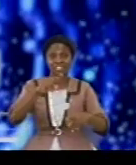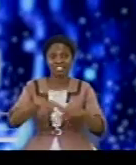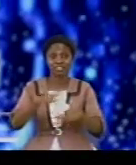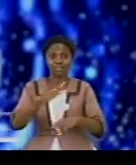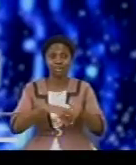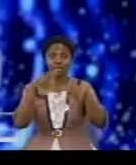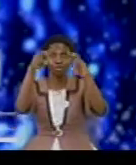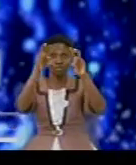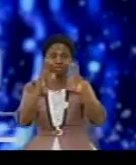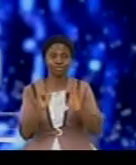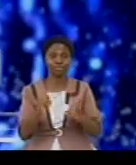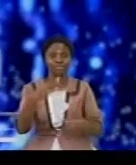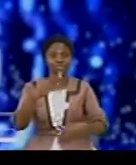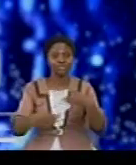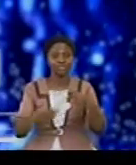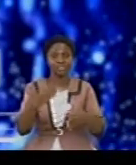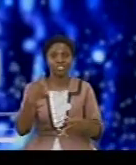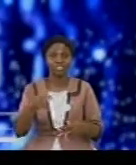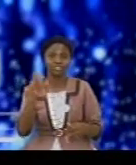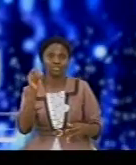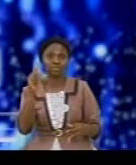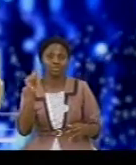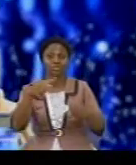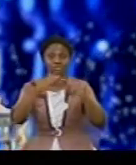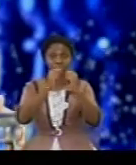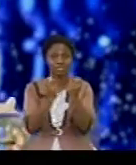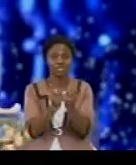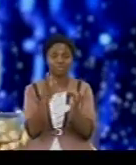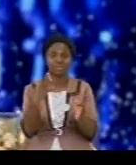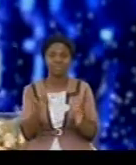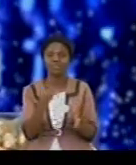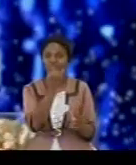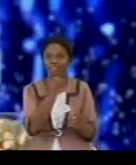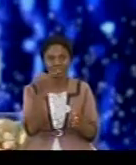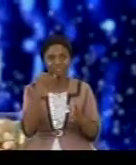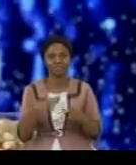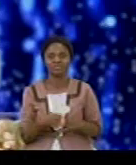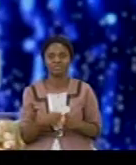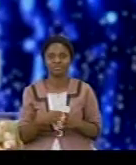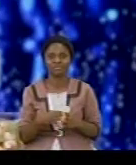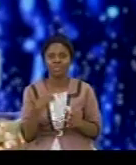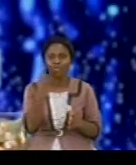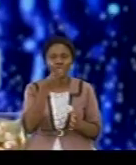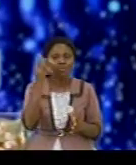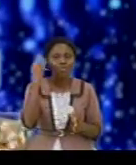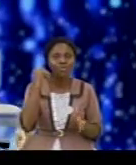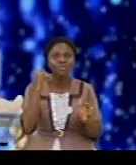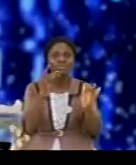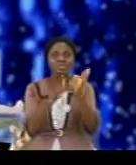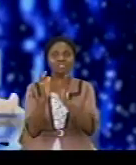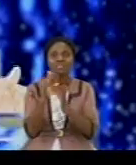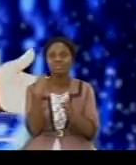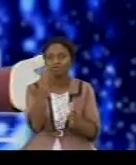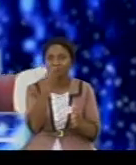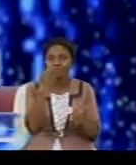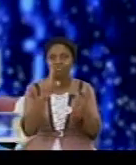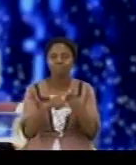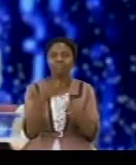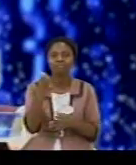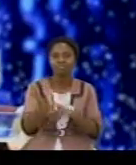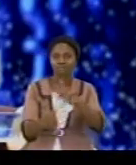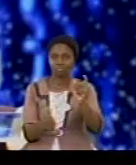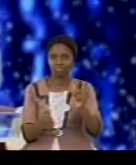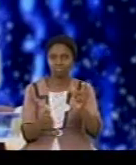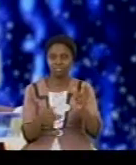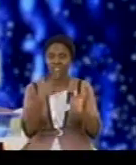12 tribes of Israel. Who was the Lord Jesus Christ talking to there? In verse 28, ye are they